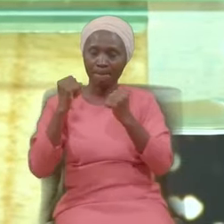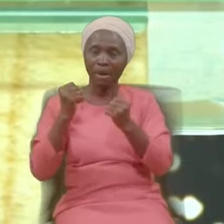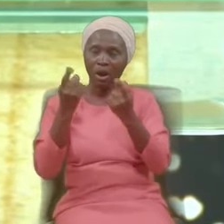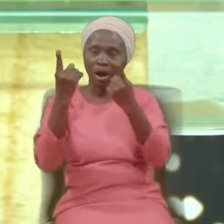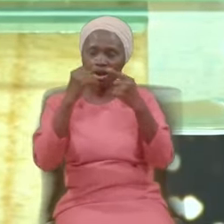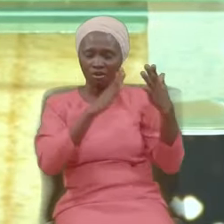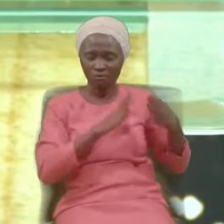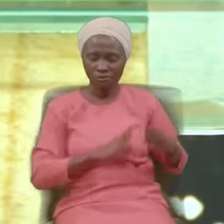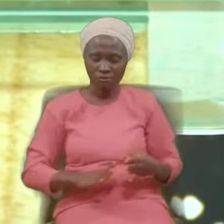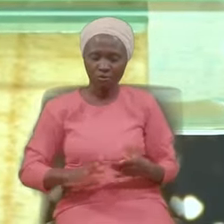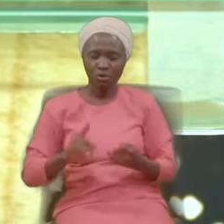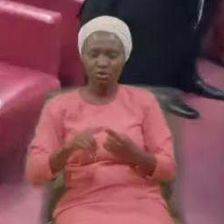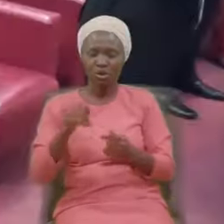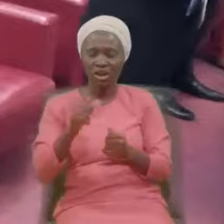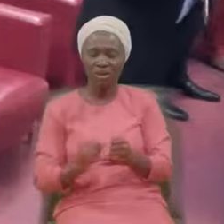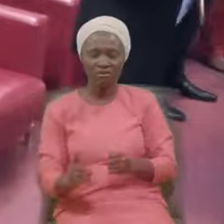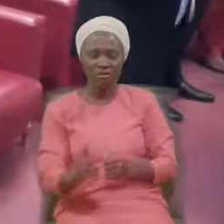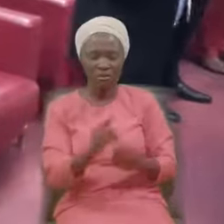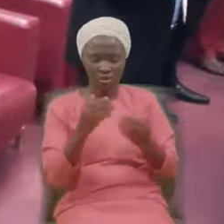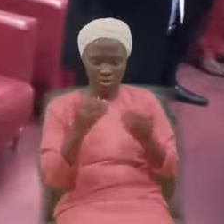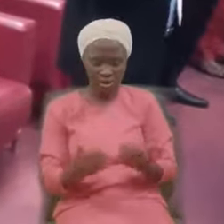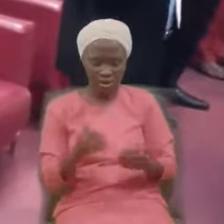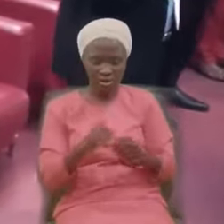now in Jesus' name.